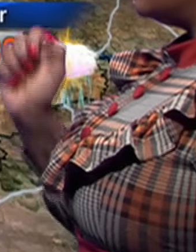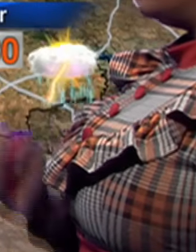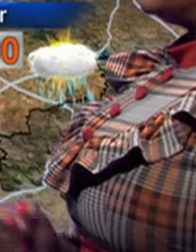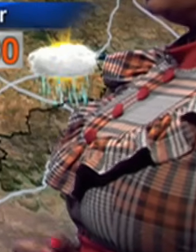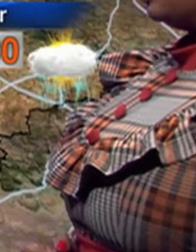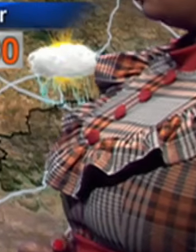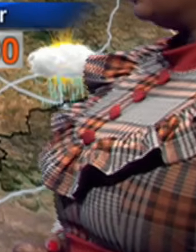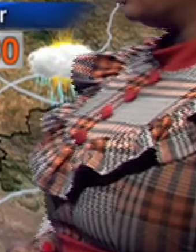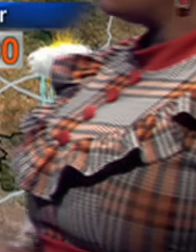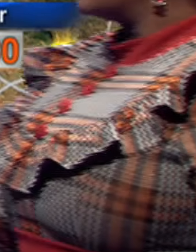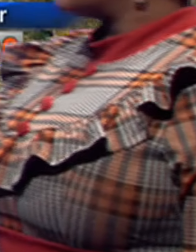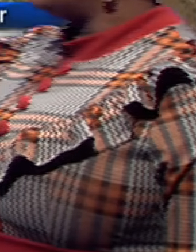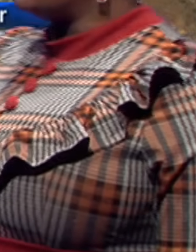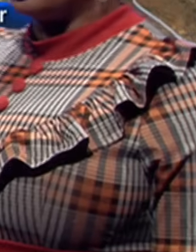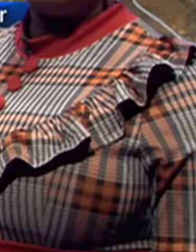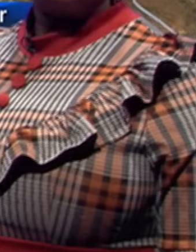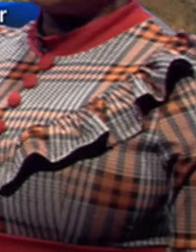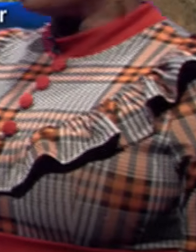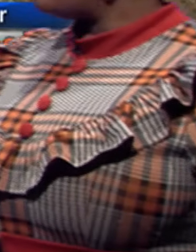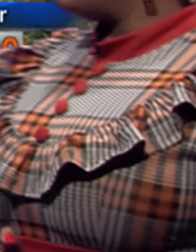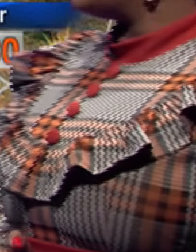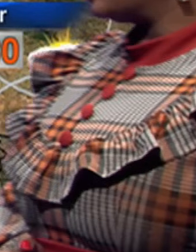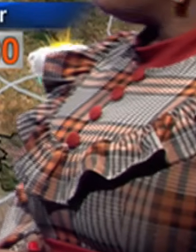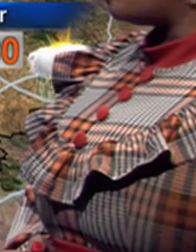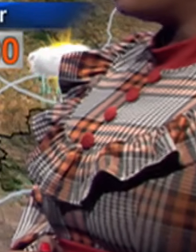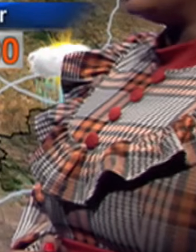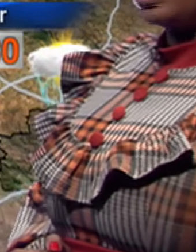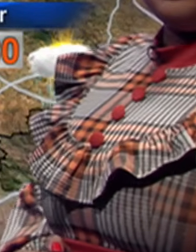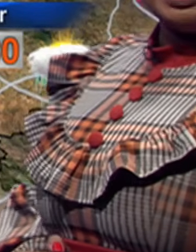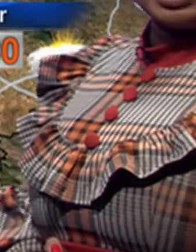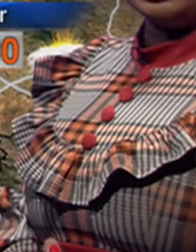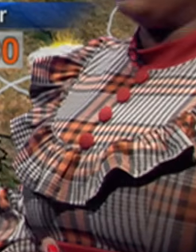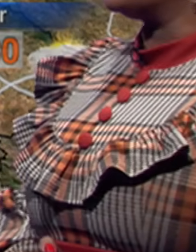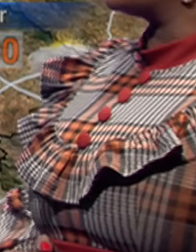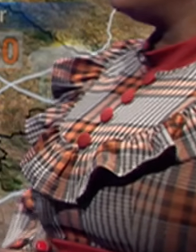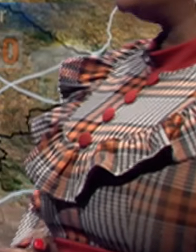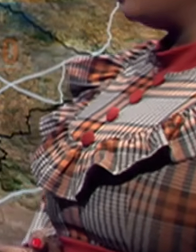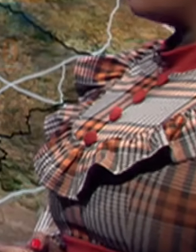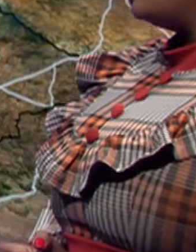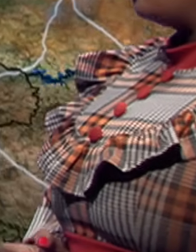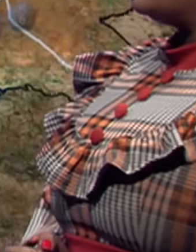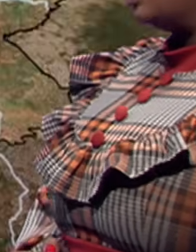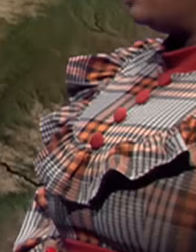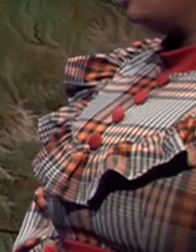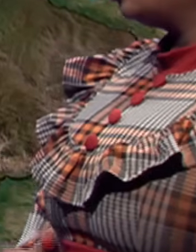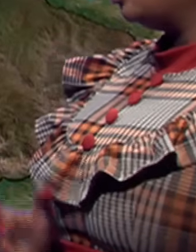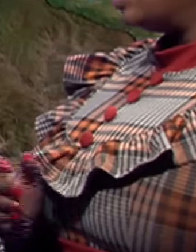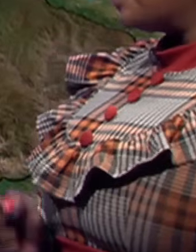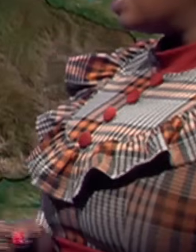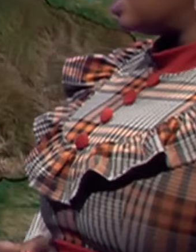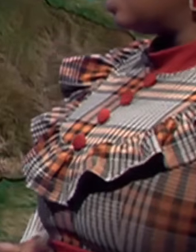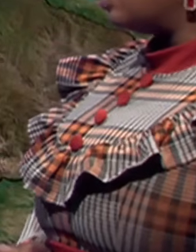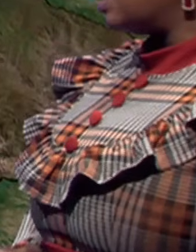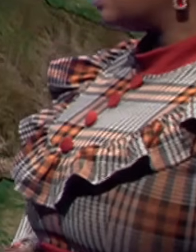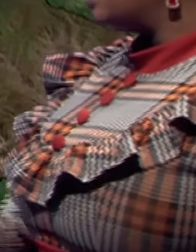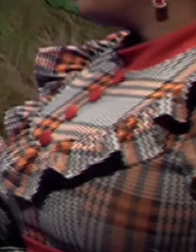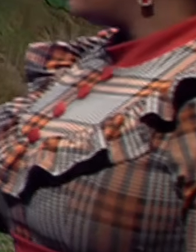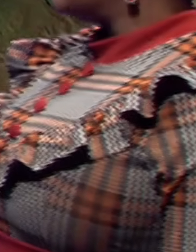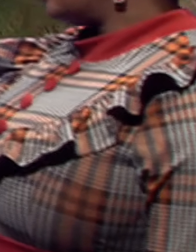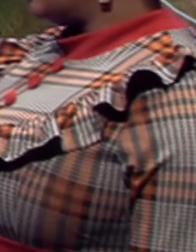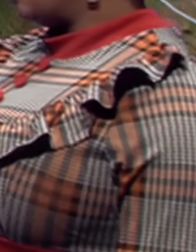le Kimberley ka tše 30 ge re lebelela gona Springbok le Calvinia ka tše 30 go re tswela pele le tšona go la Freestata go